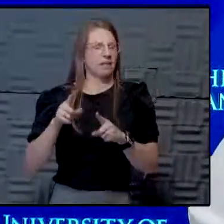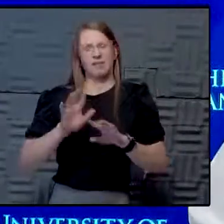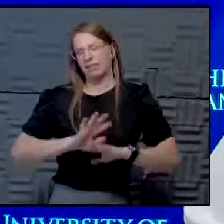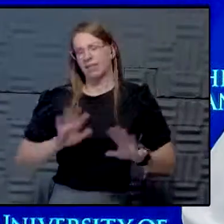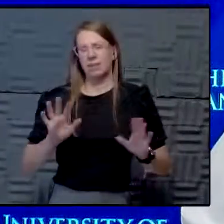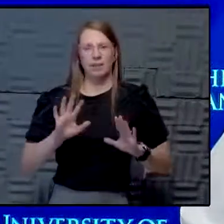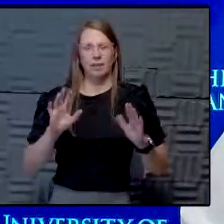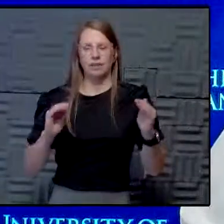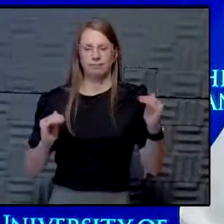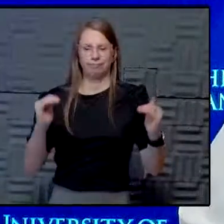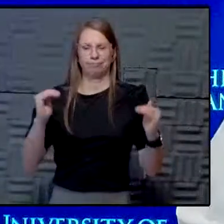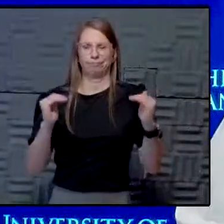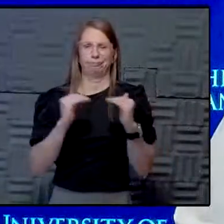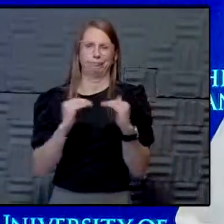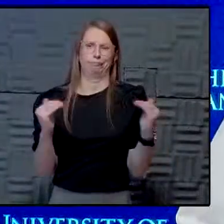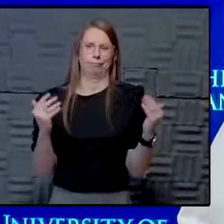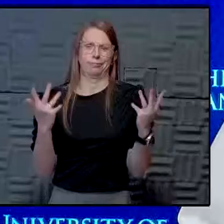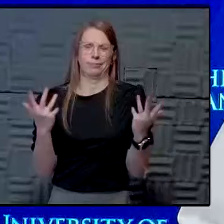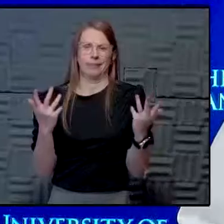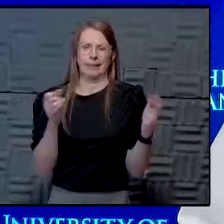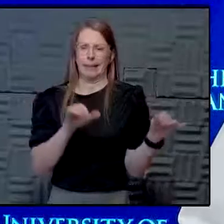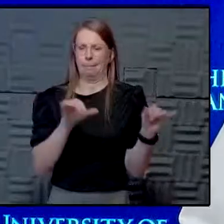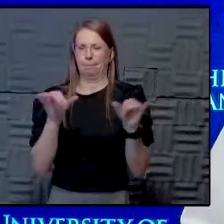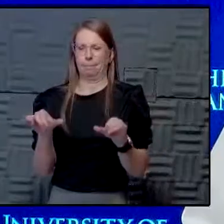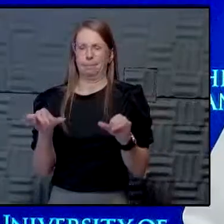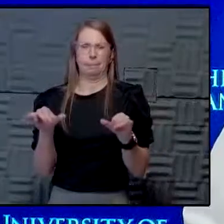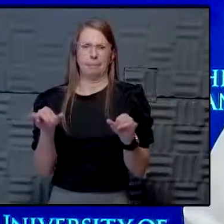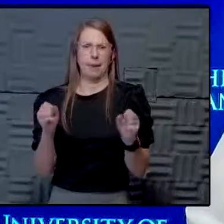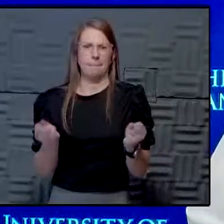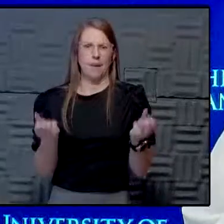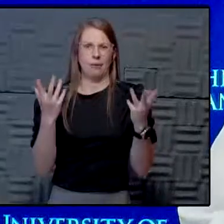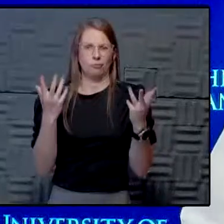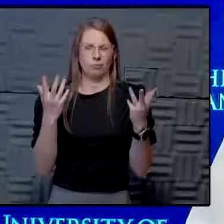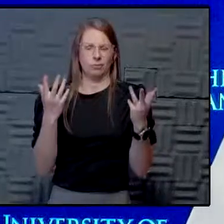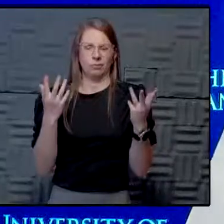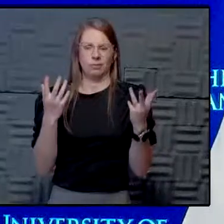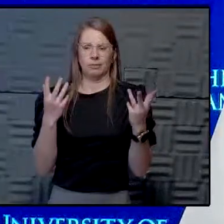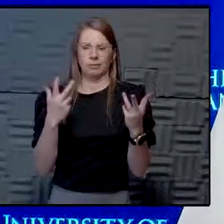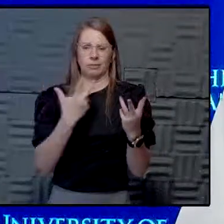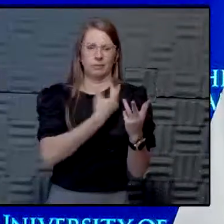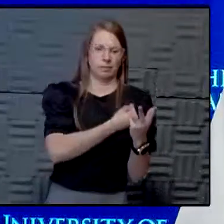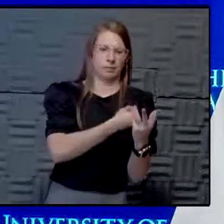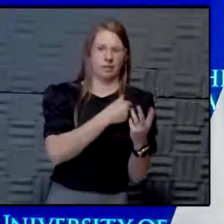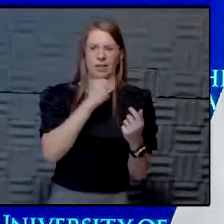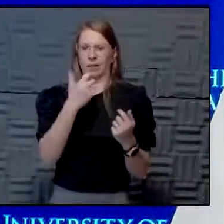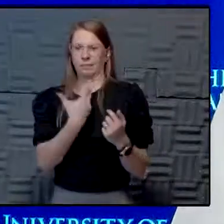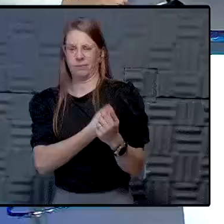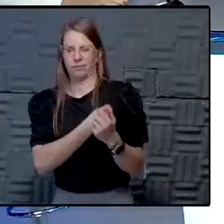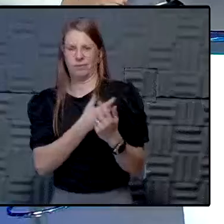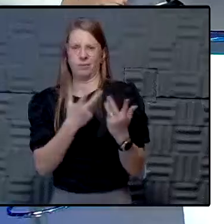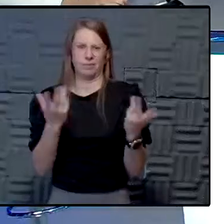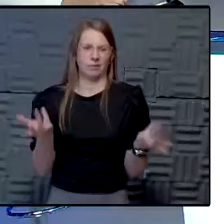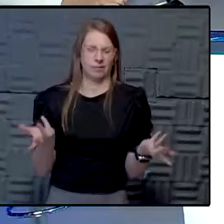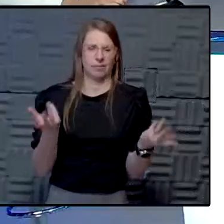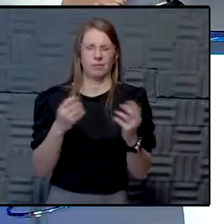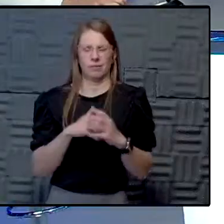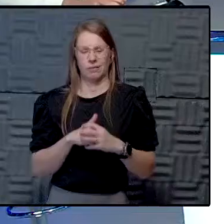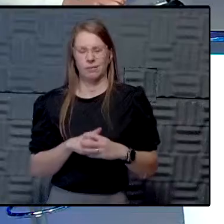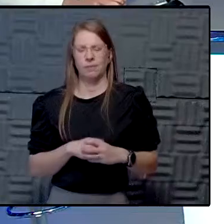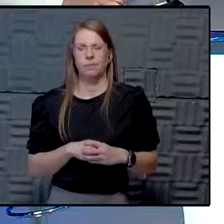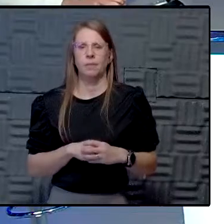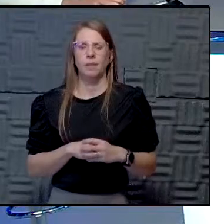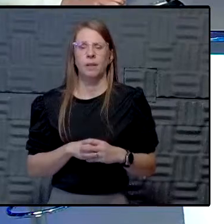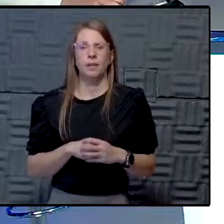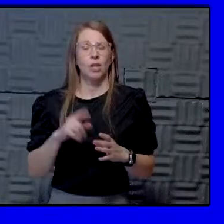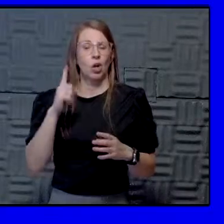who don't get vaccinated. So in other words, it occurs the same frequency as those who get vaccine and those who don't, Hawk. Yeah, I think we